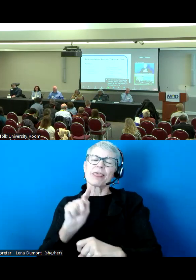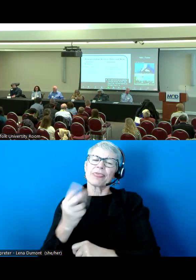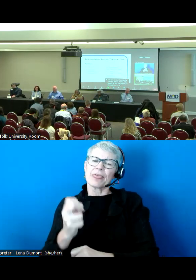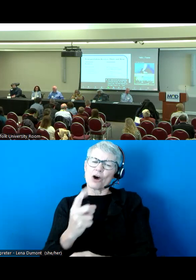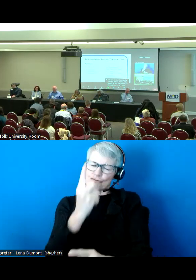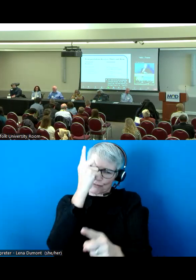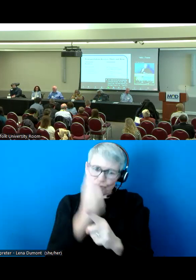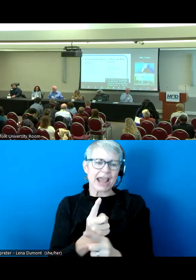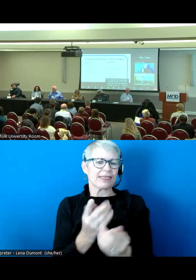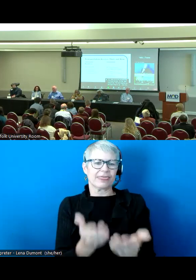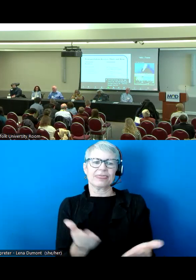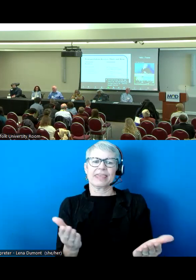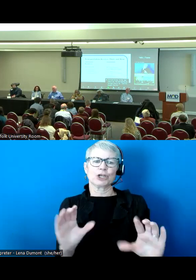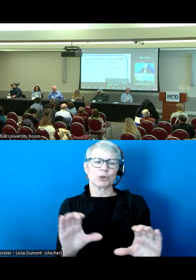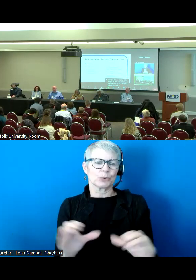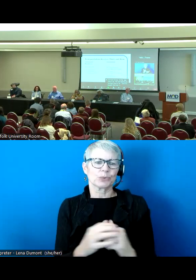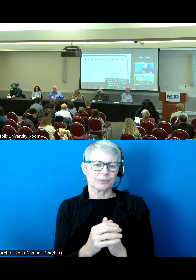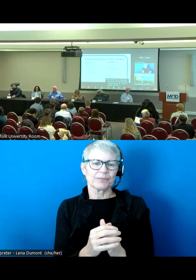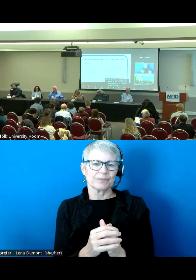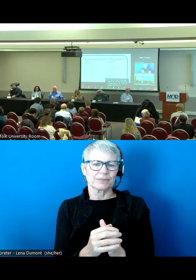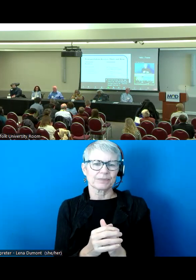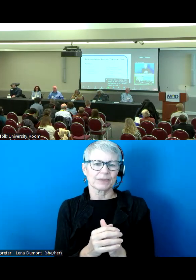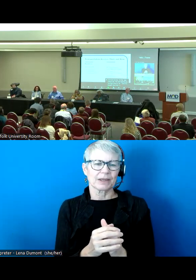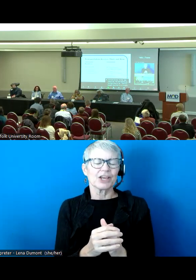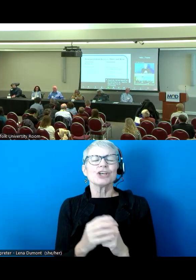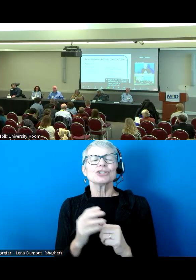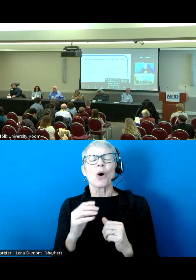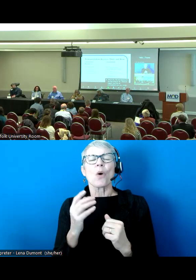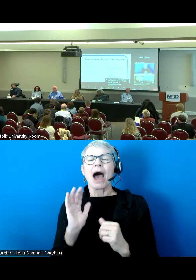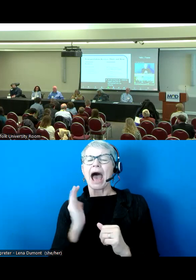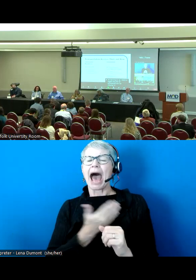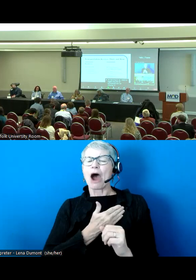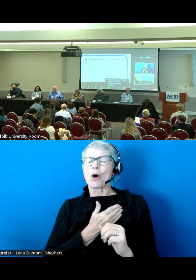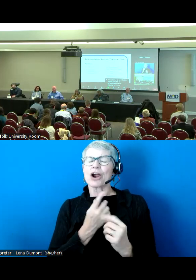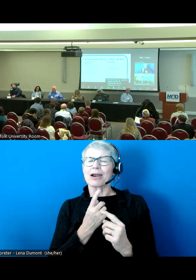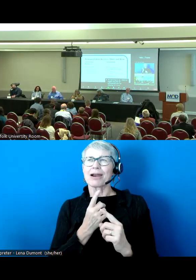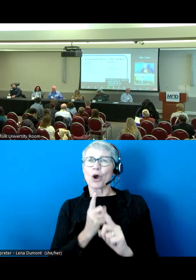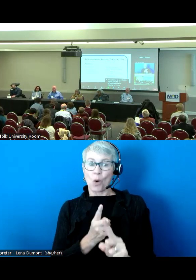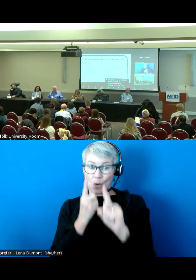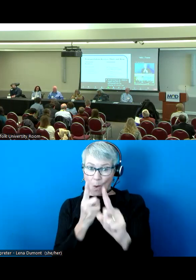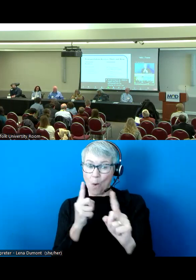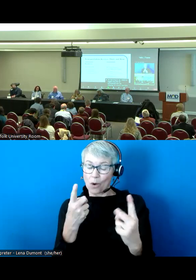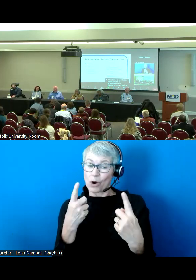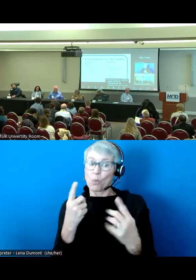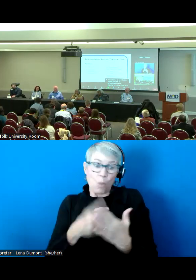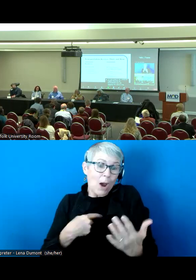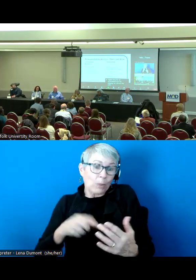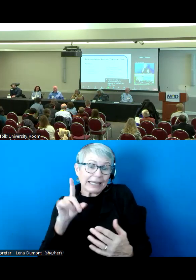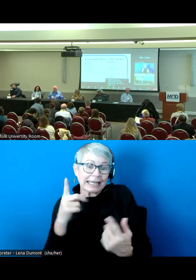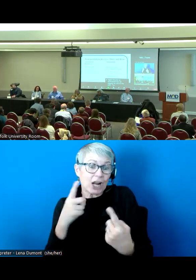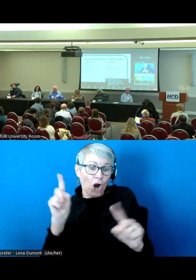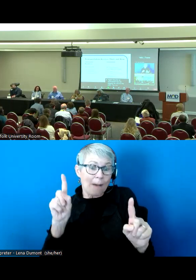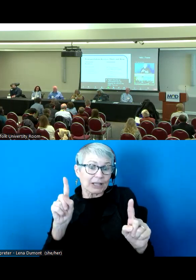we accomplished here was changing the culture of the MBTA. They now